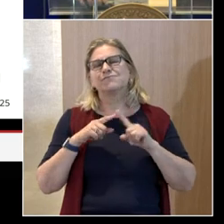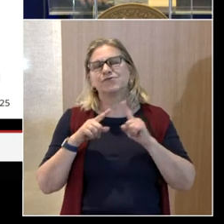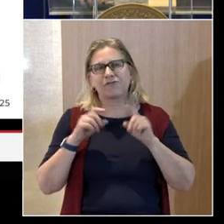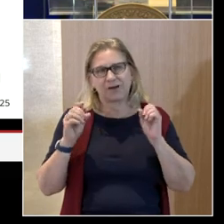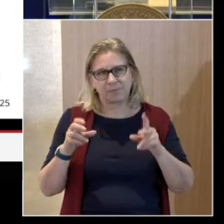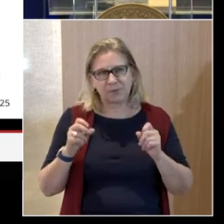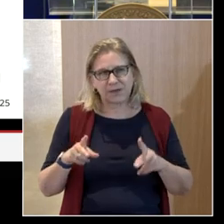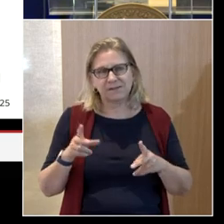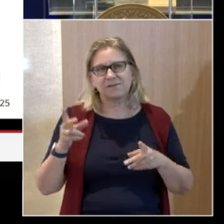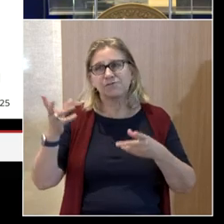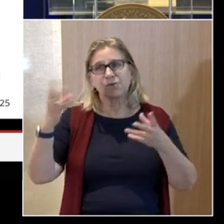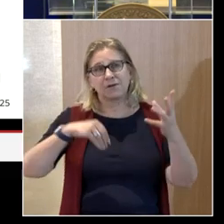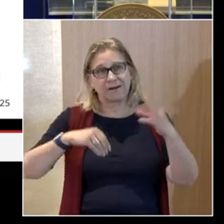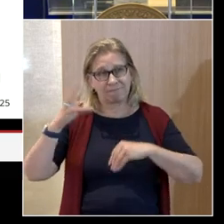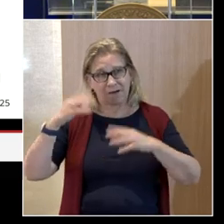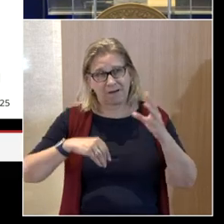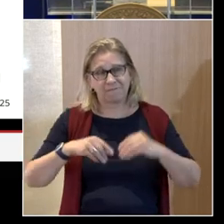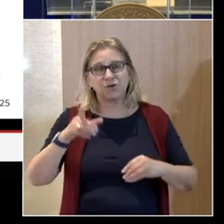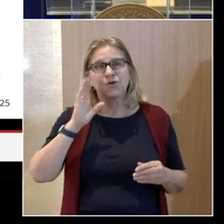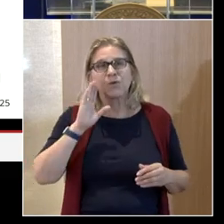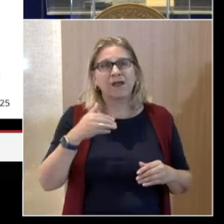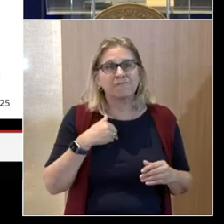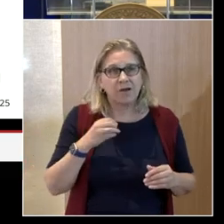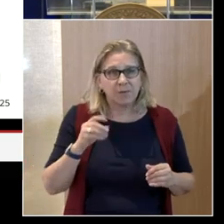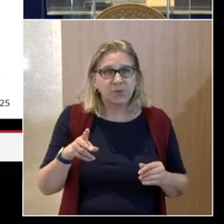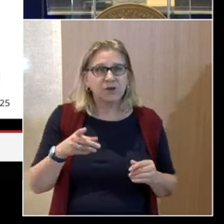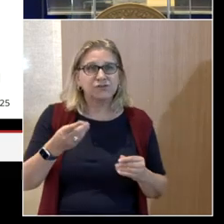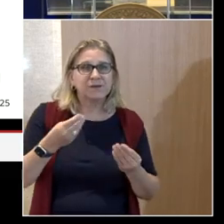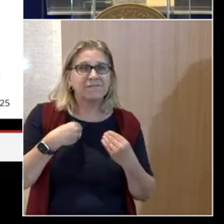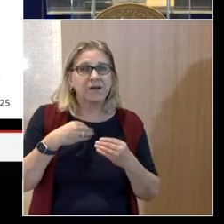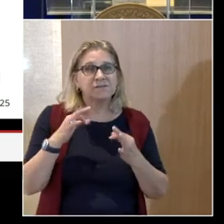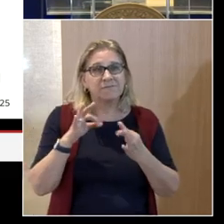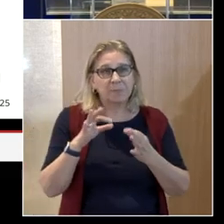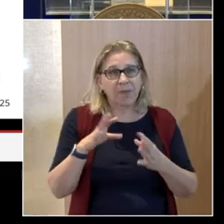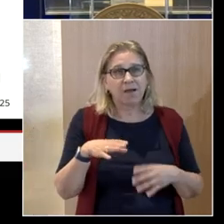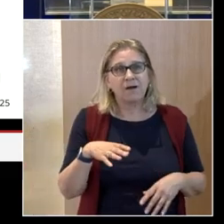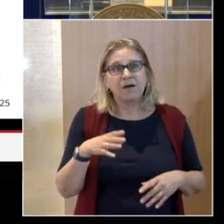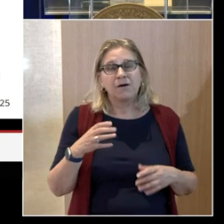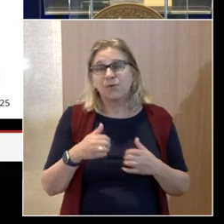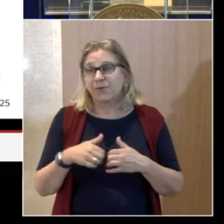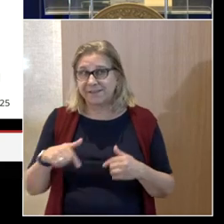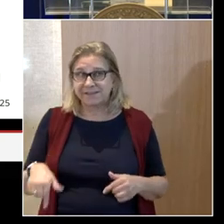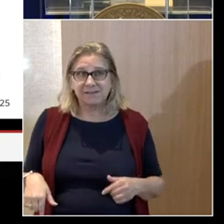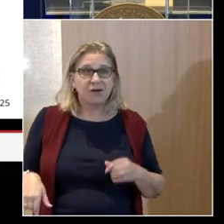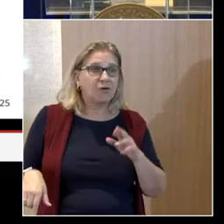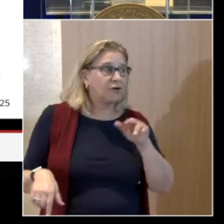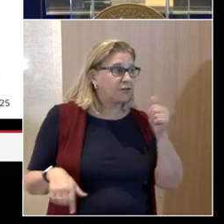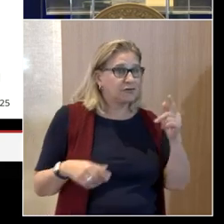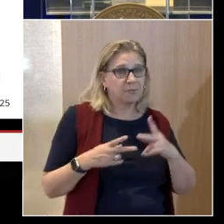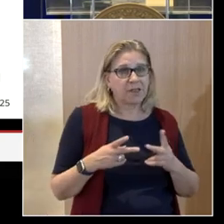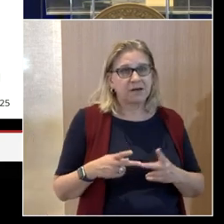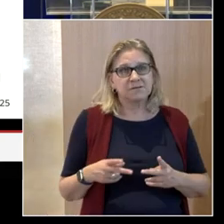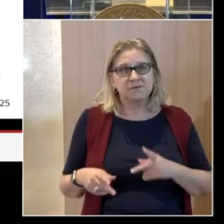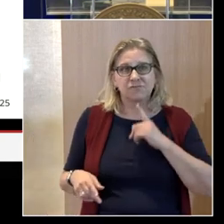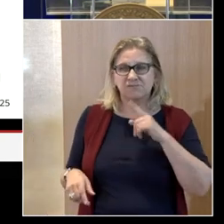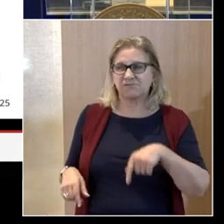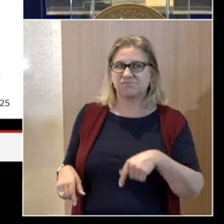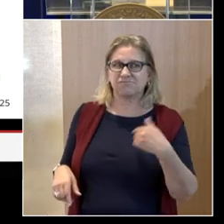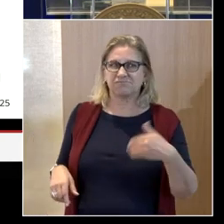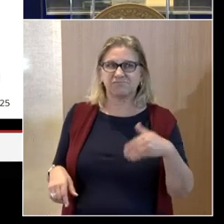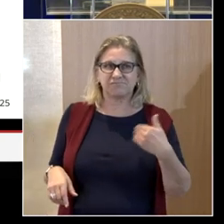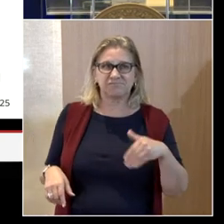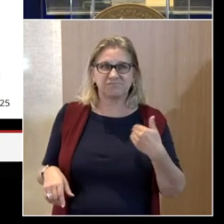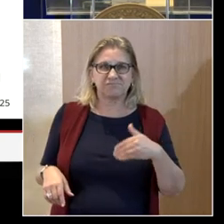have the opportunity to give us feedback through this or others. That is what this is, and we're going to kick that off in just a